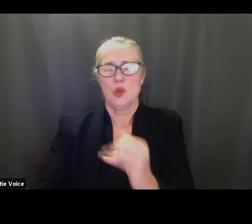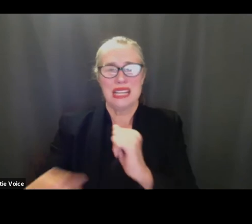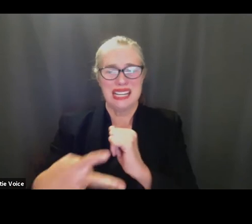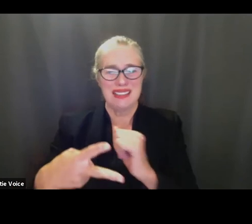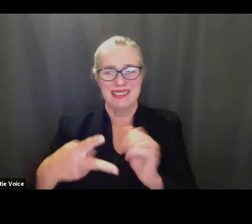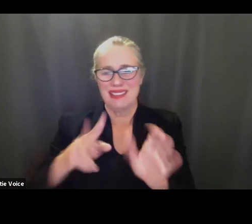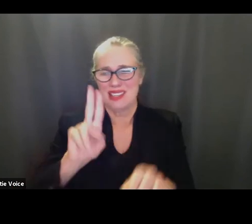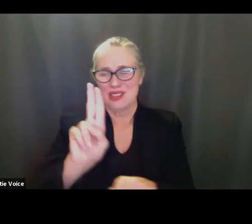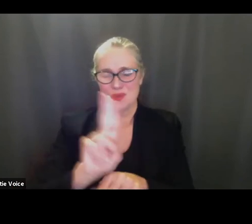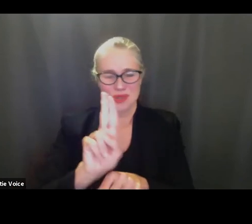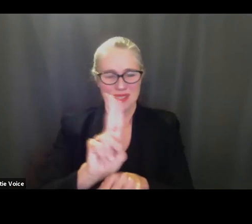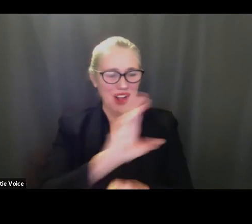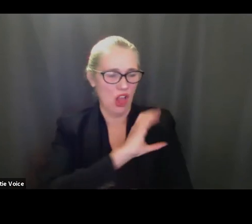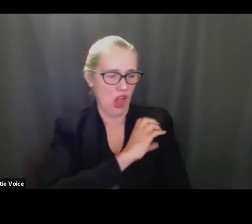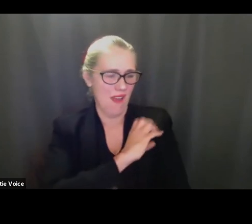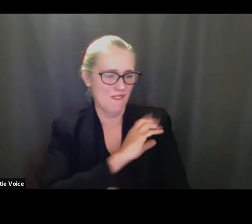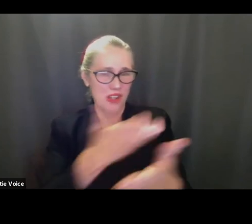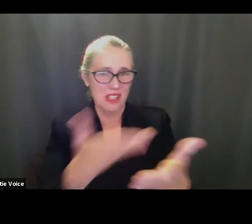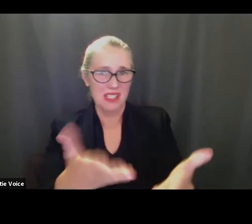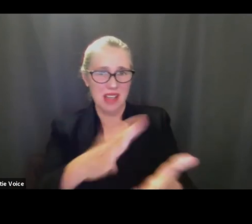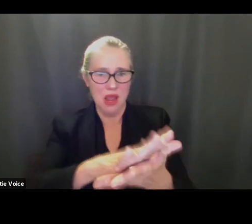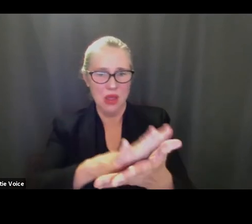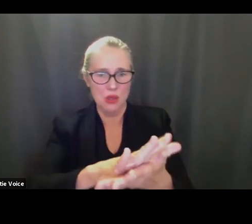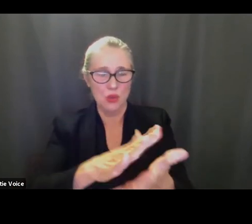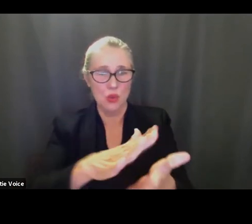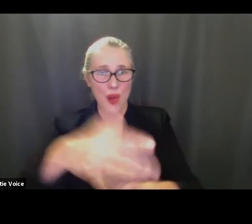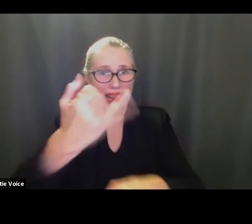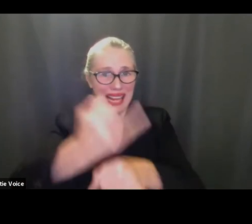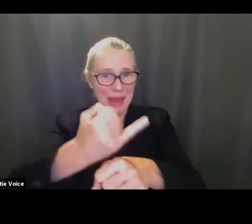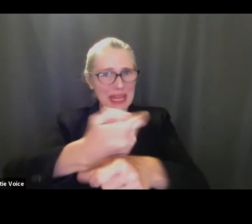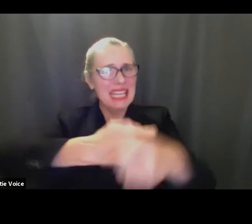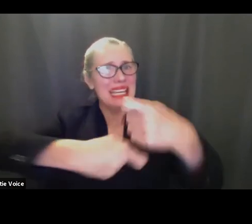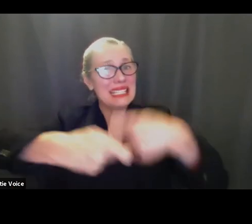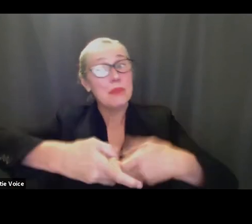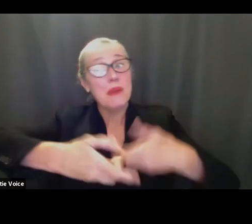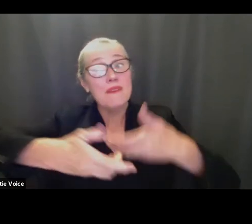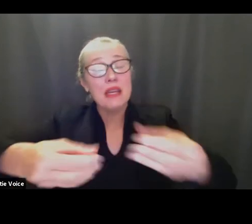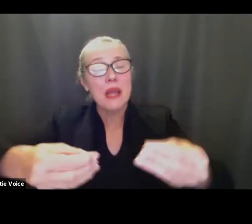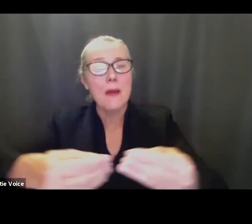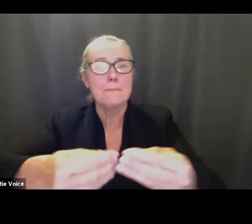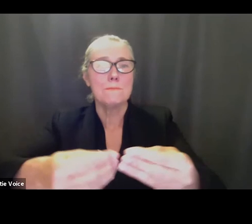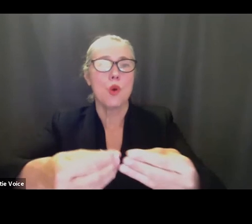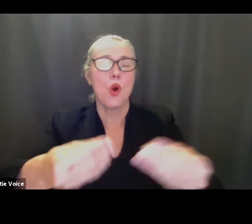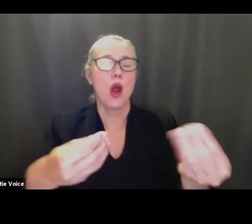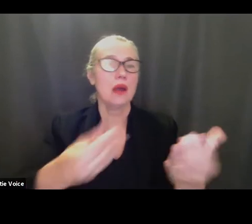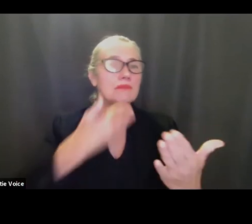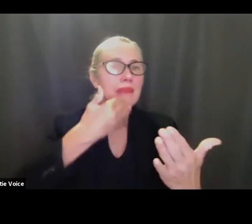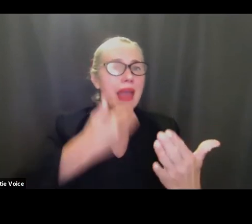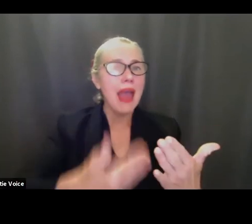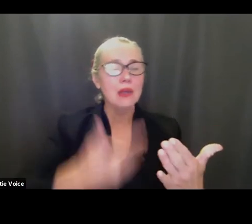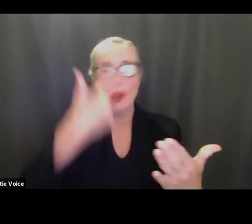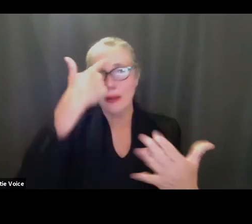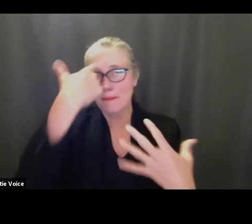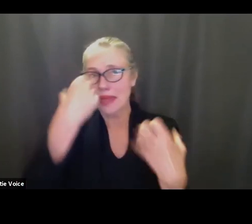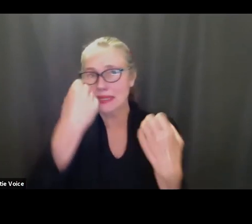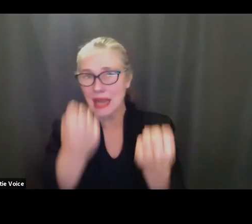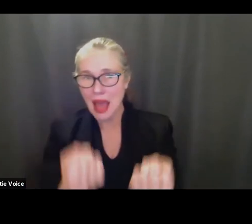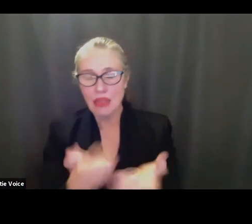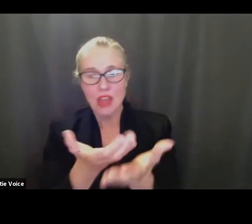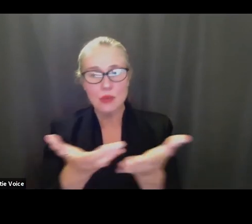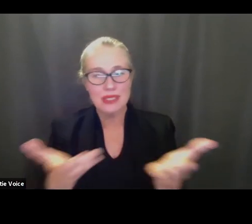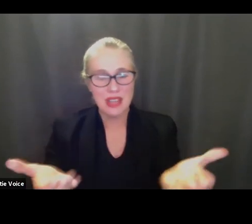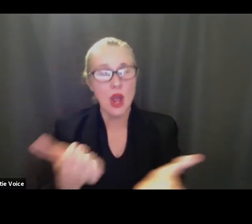students on school campuses instead of providing more adequate mental health and other support resources that will help students be cared for and to